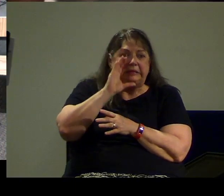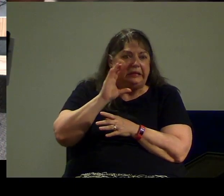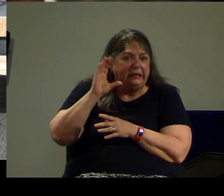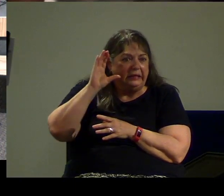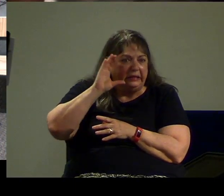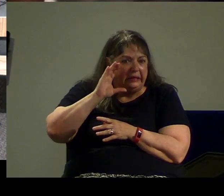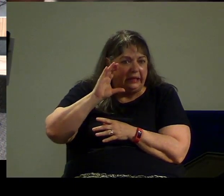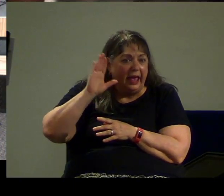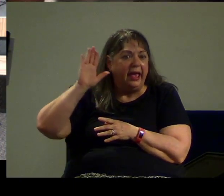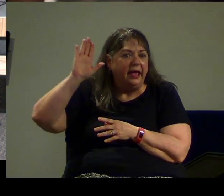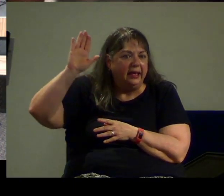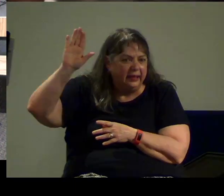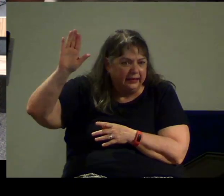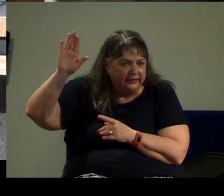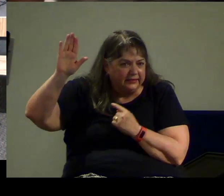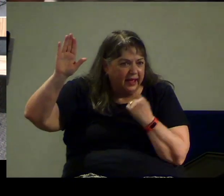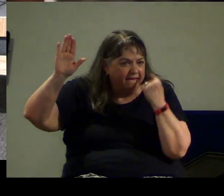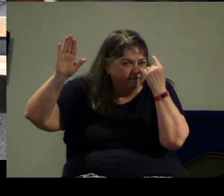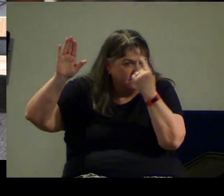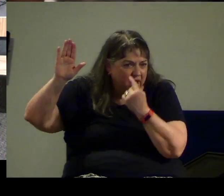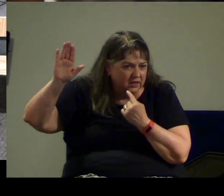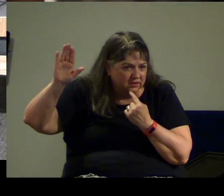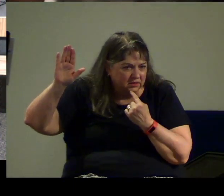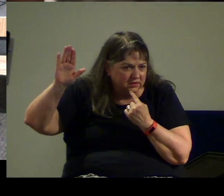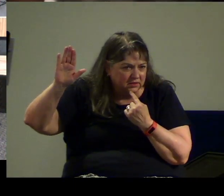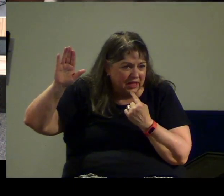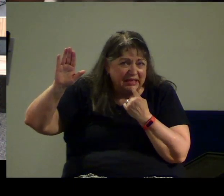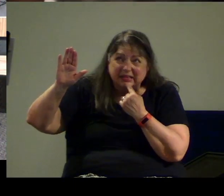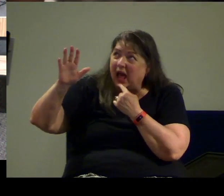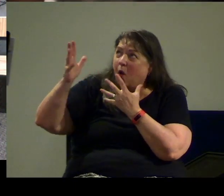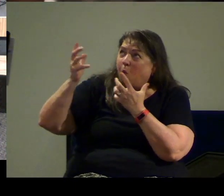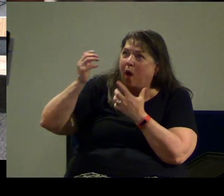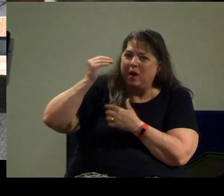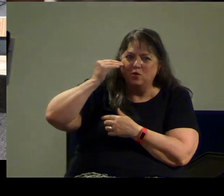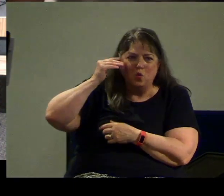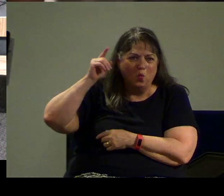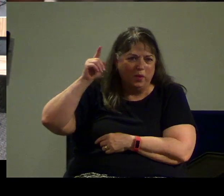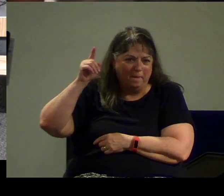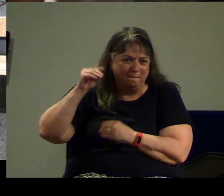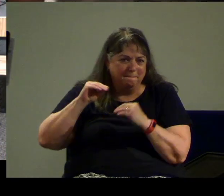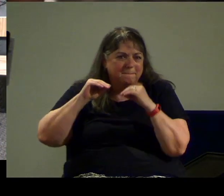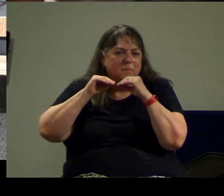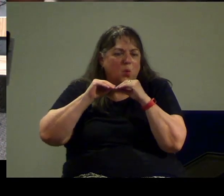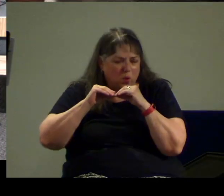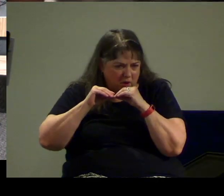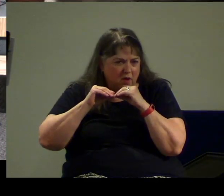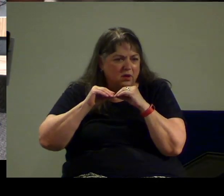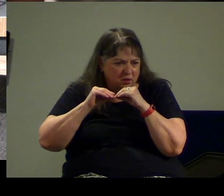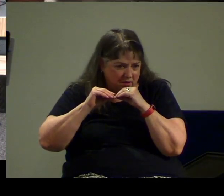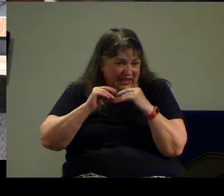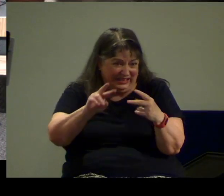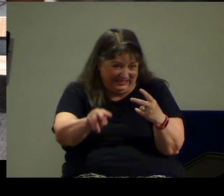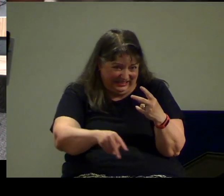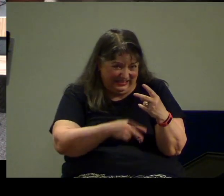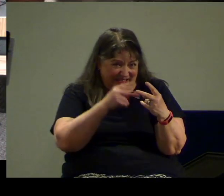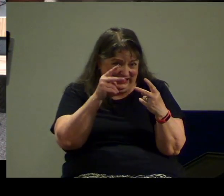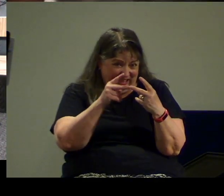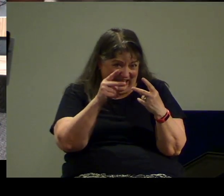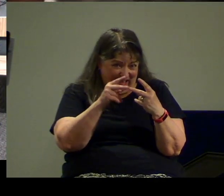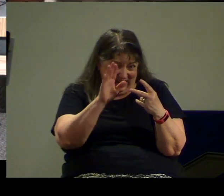say, Lord, I want to know you. And second, we have to understand that God, when you pray, he hears